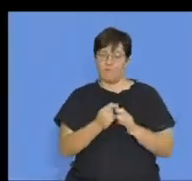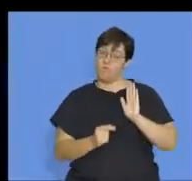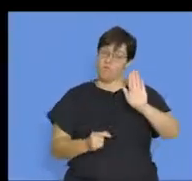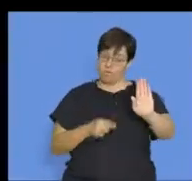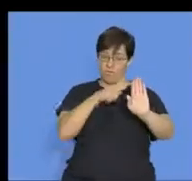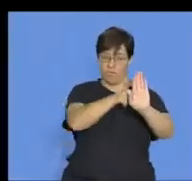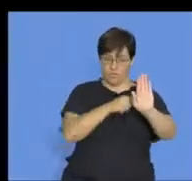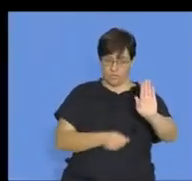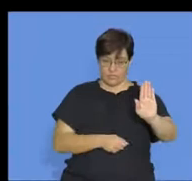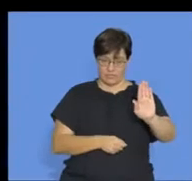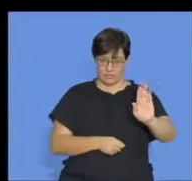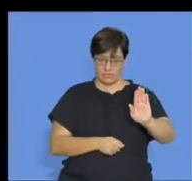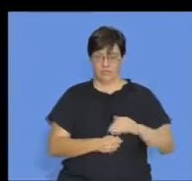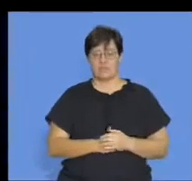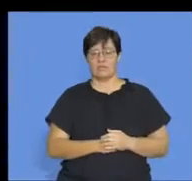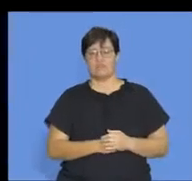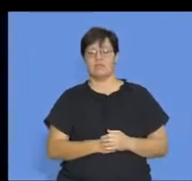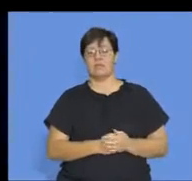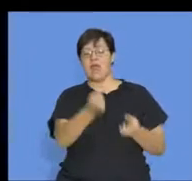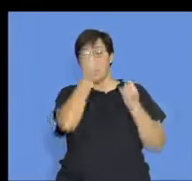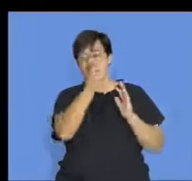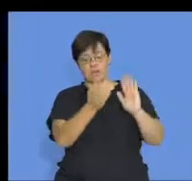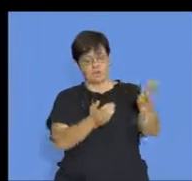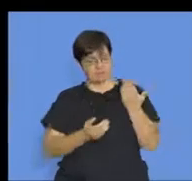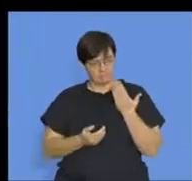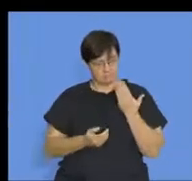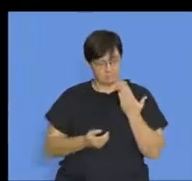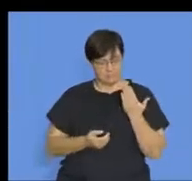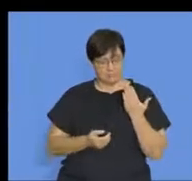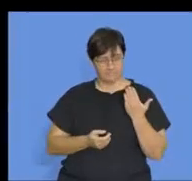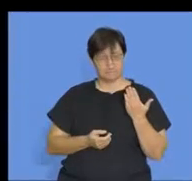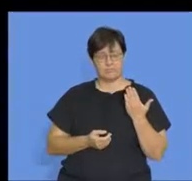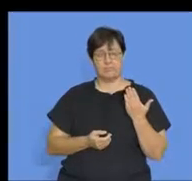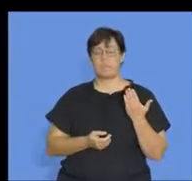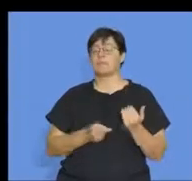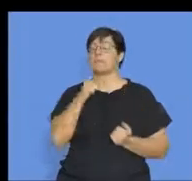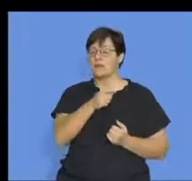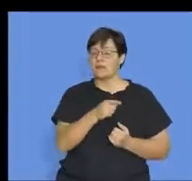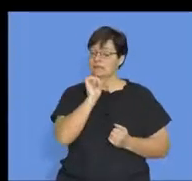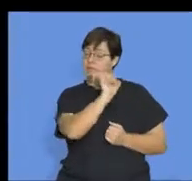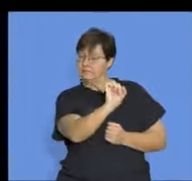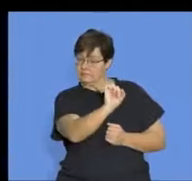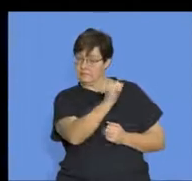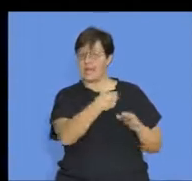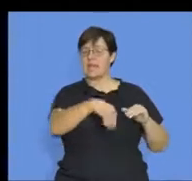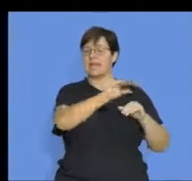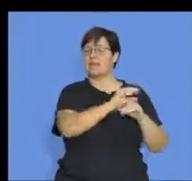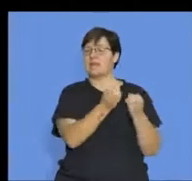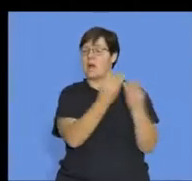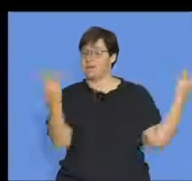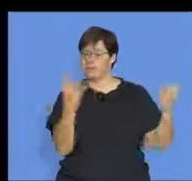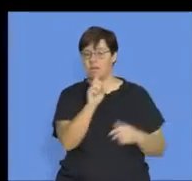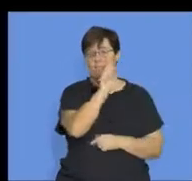Craig. Right, so from the information given, okay, Craig's capital is sitting